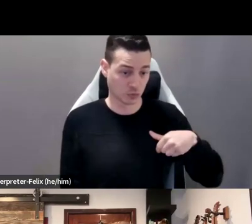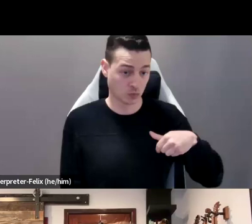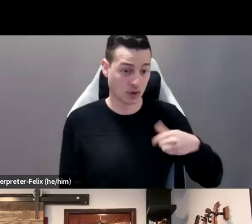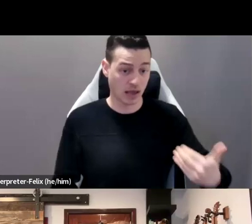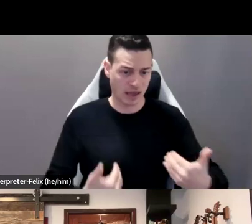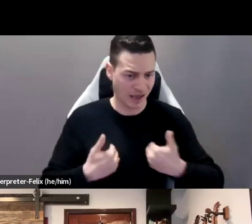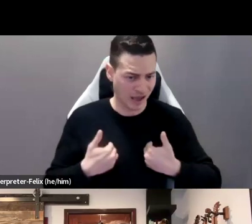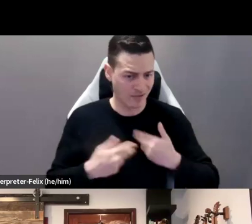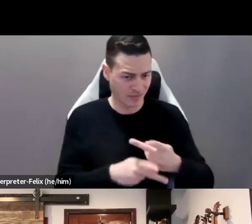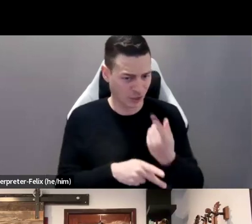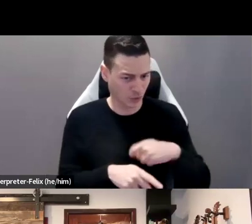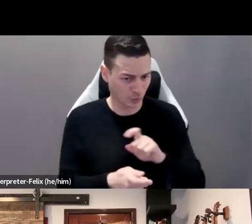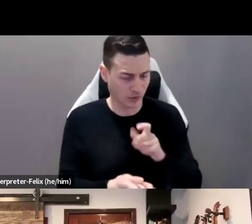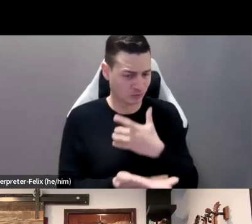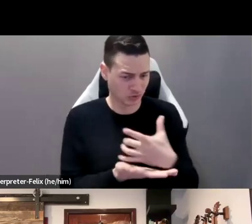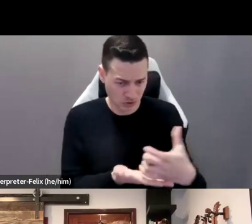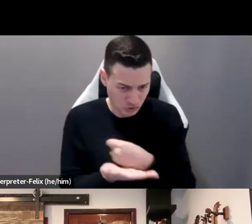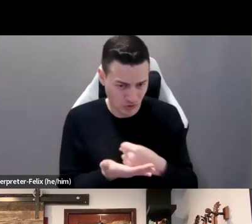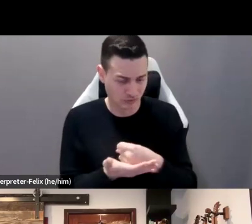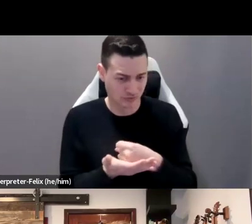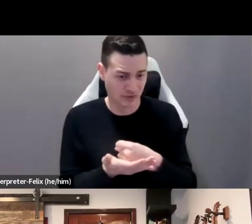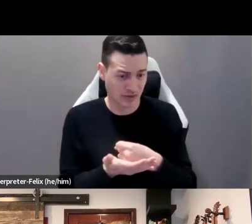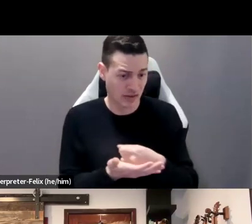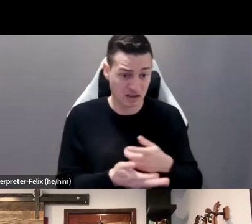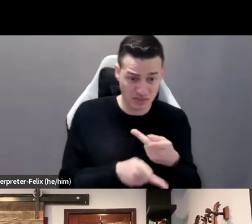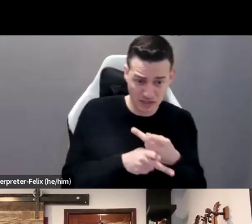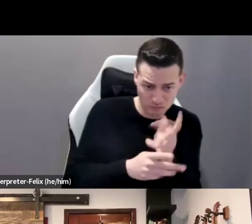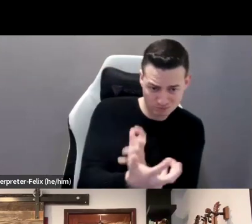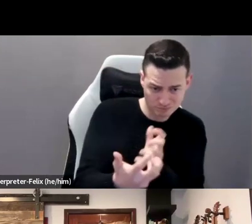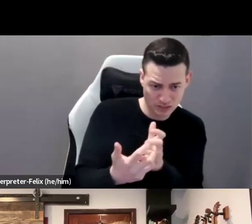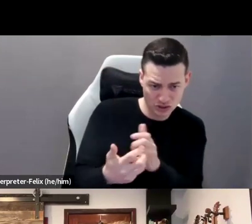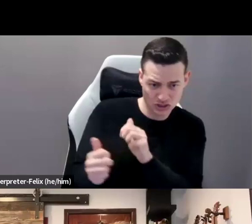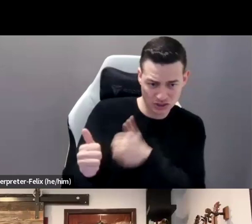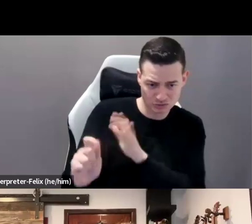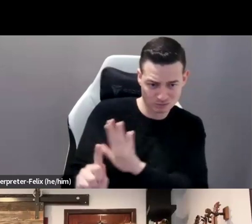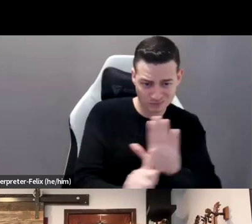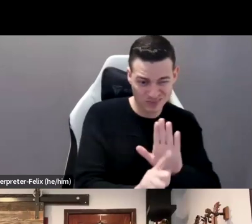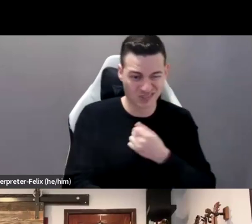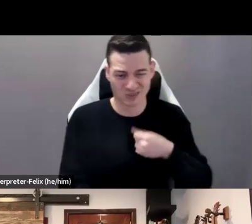care that we all deserve. So really grateful for being here, and sorry, not there in person.